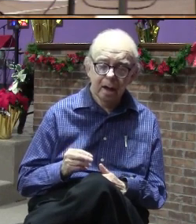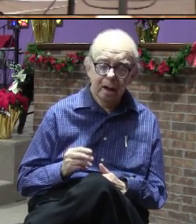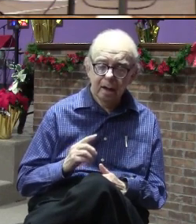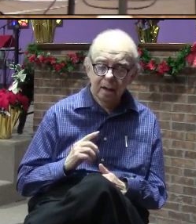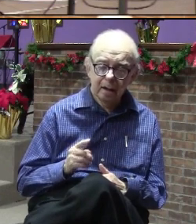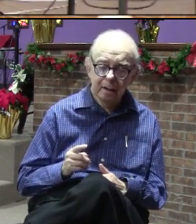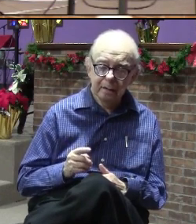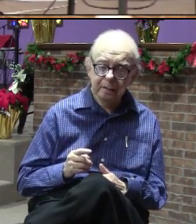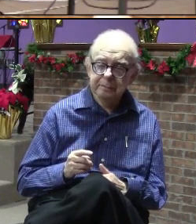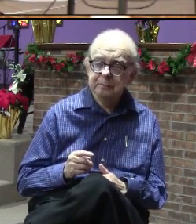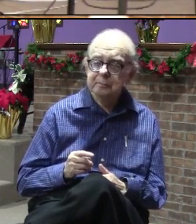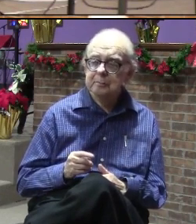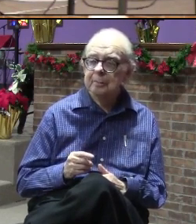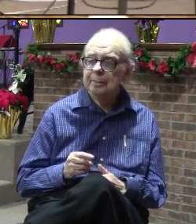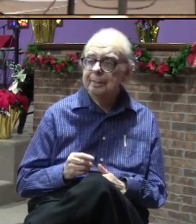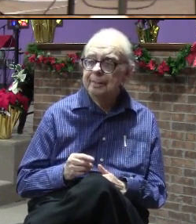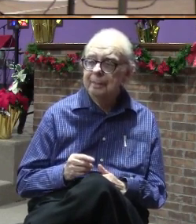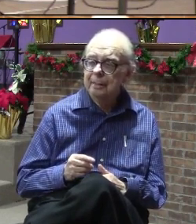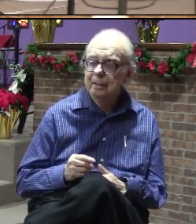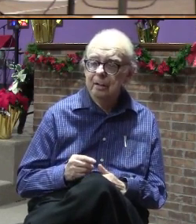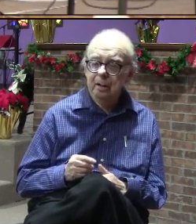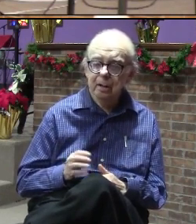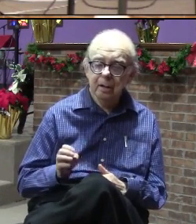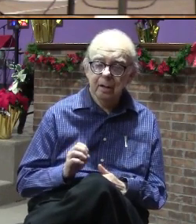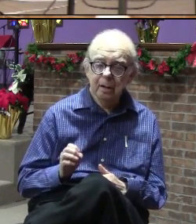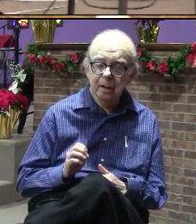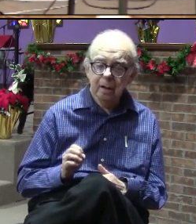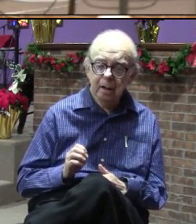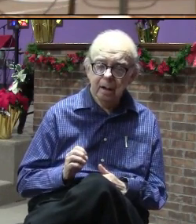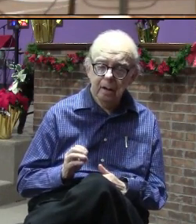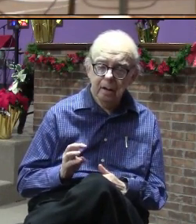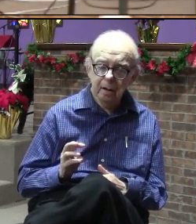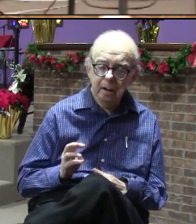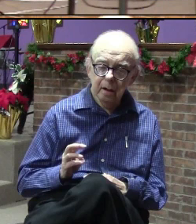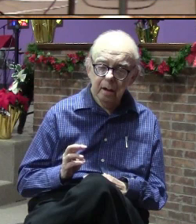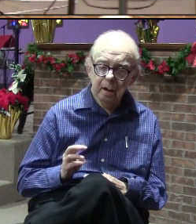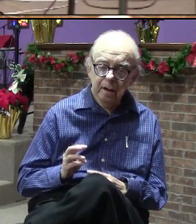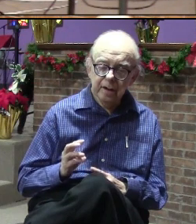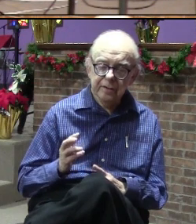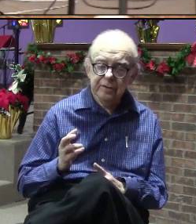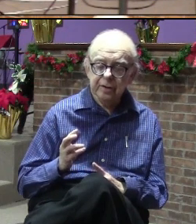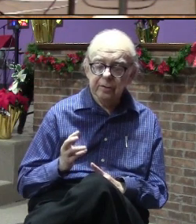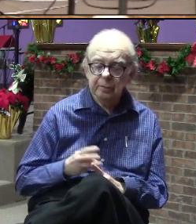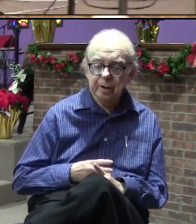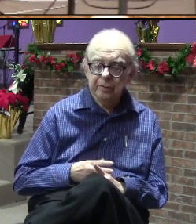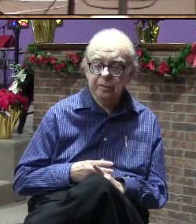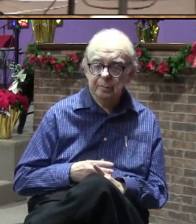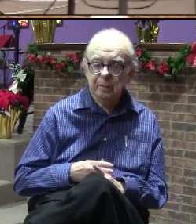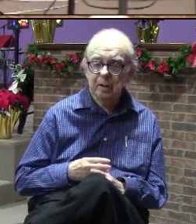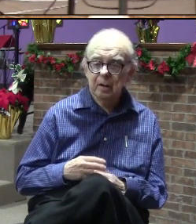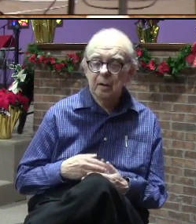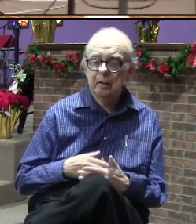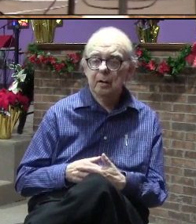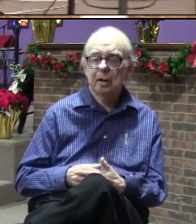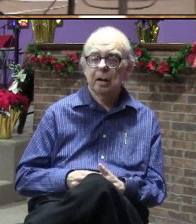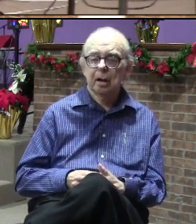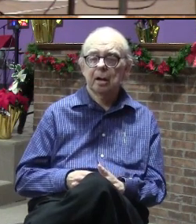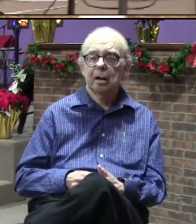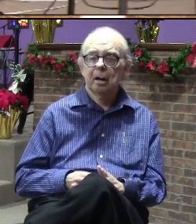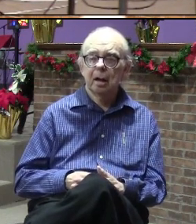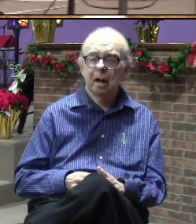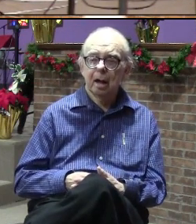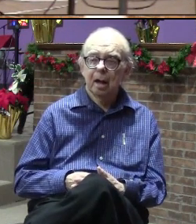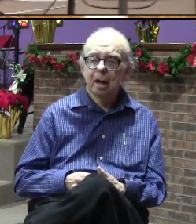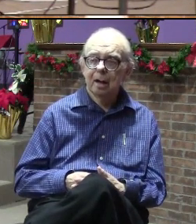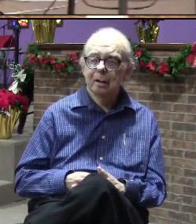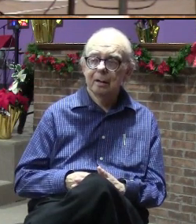is, I'm sorry, Elizabeth is 6 months old, and she, 6 months pregnant,